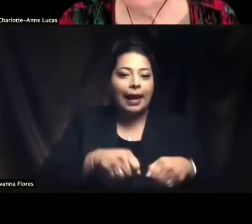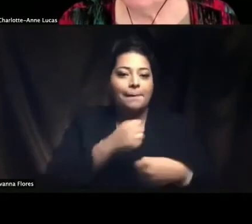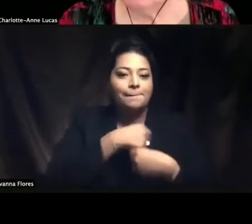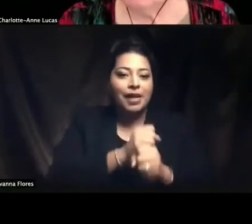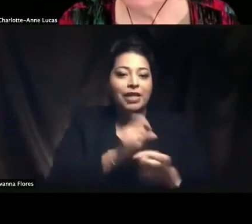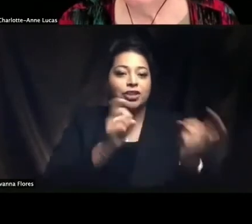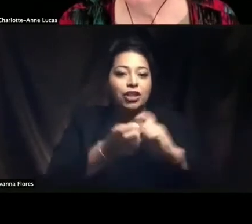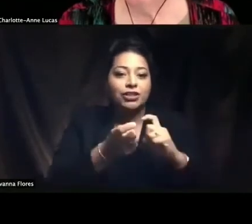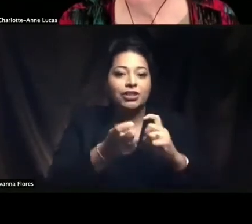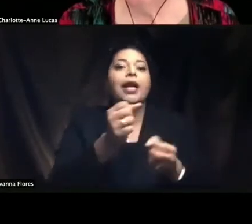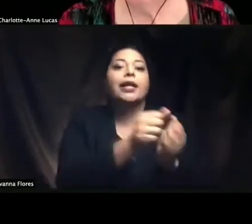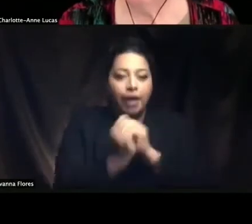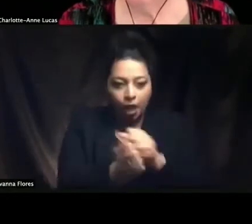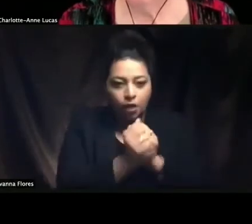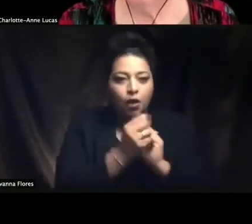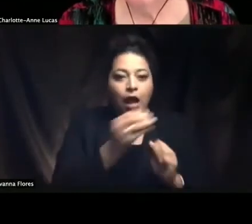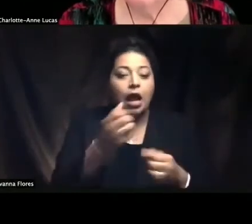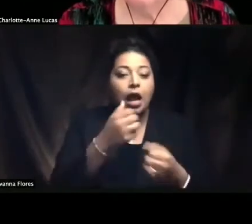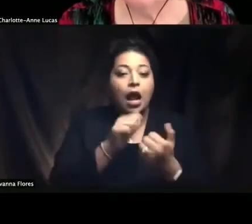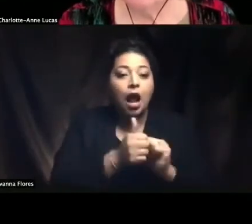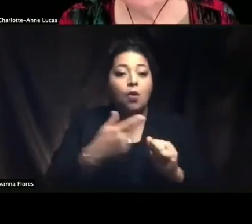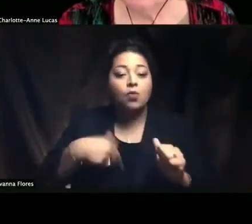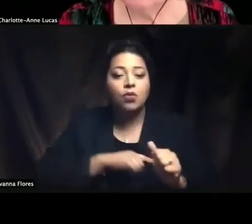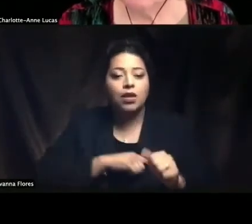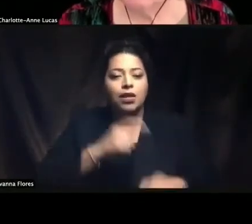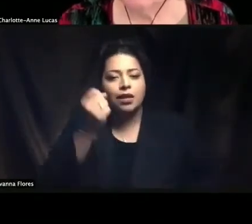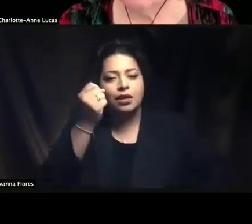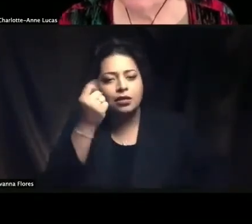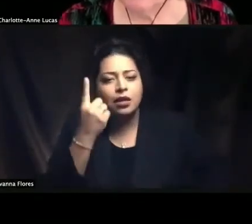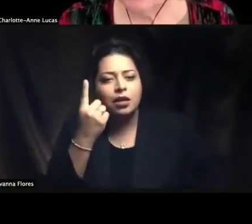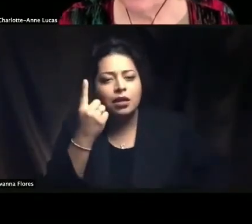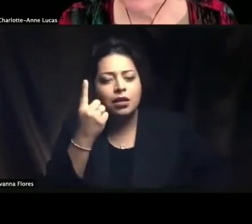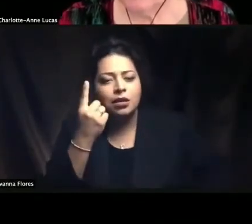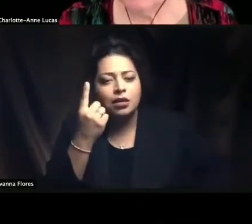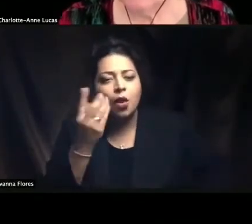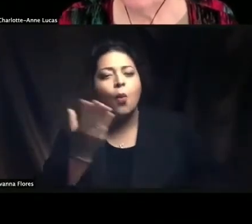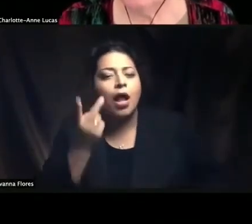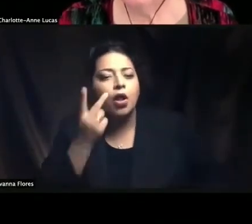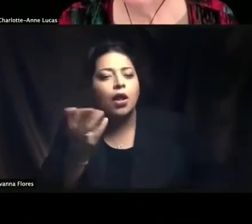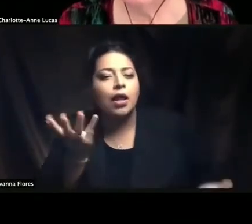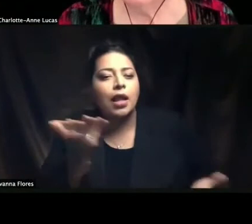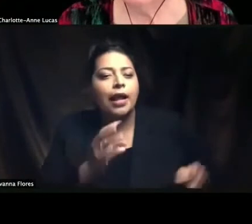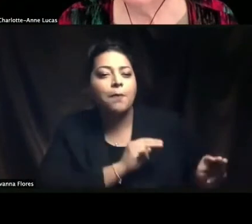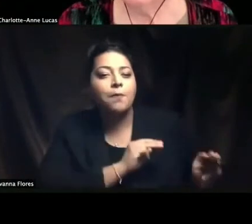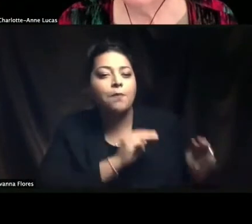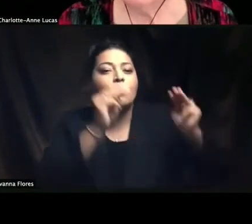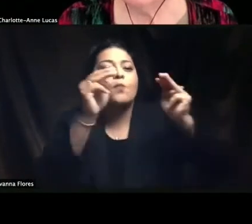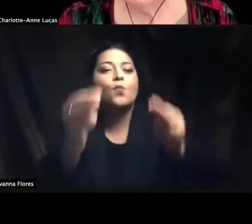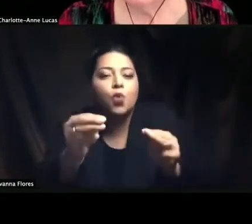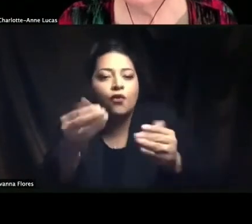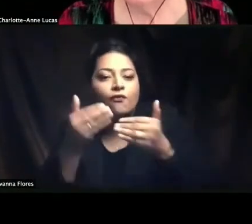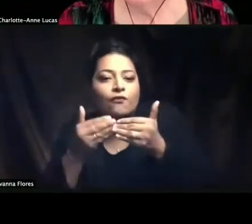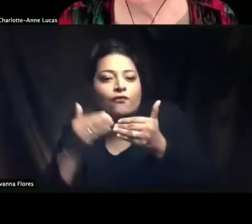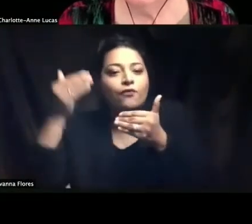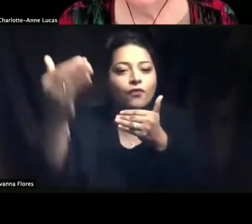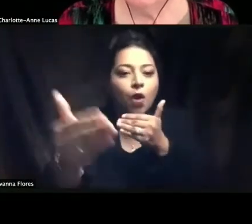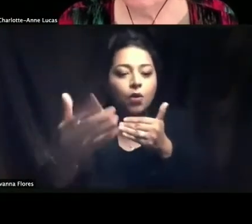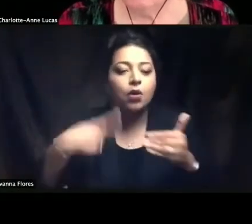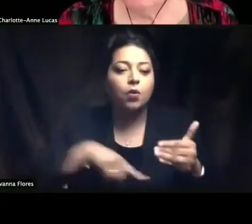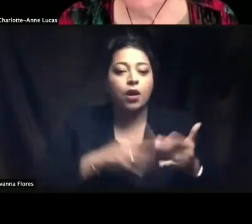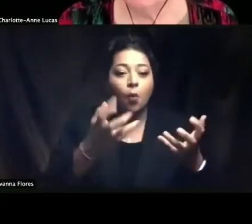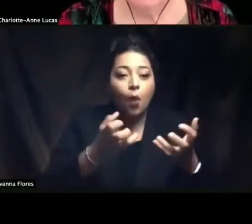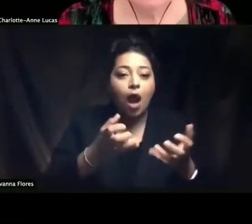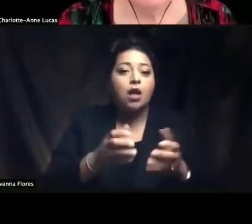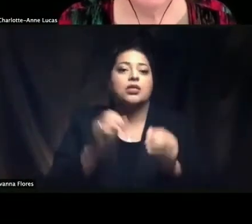we see how we build a consensus of understanding with what it looks like to move District 2 forward. We look forward to continuing